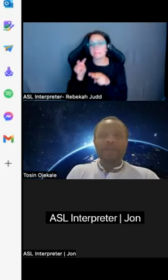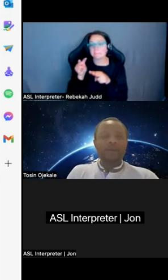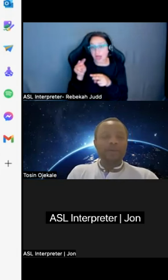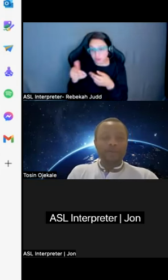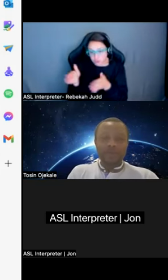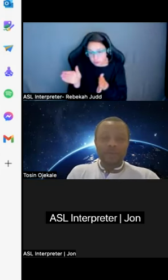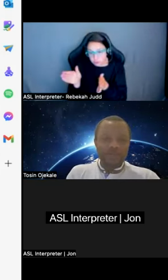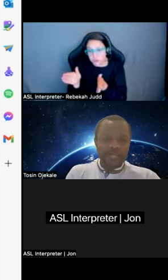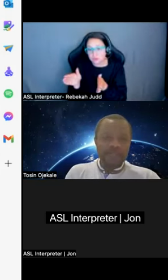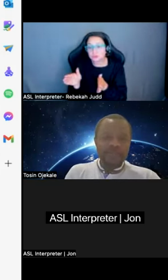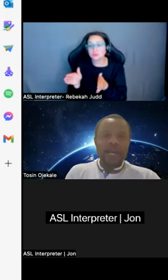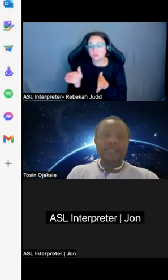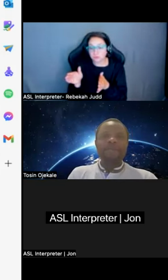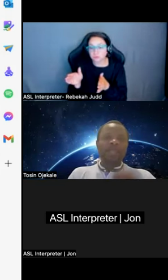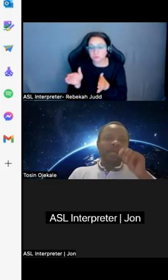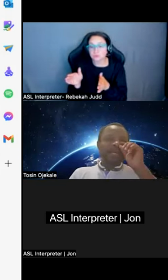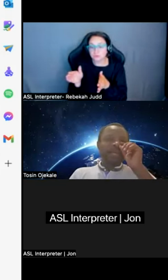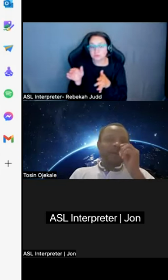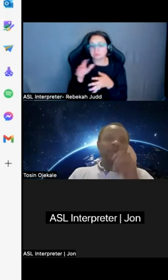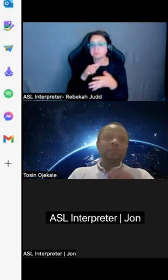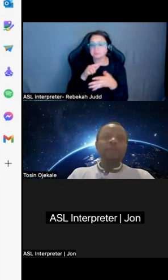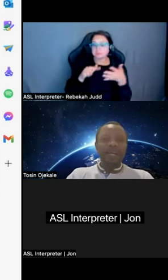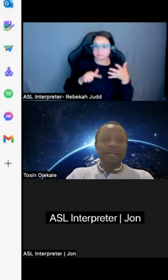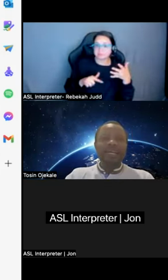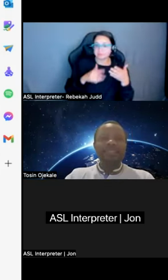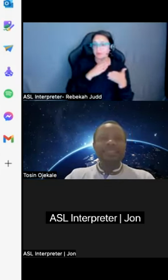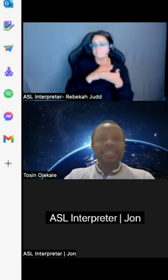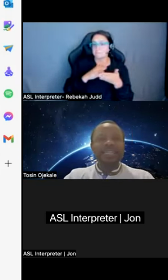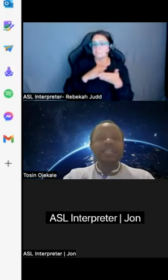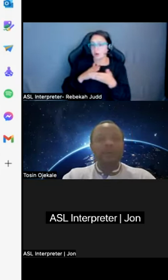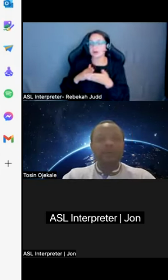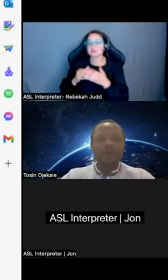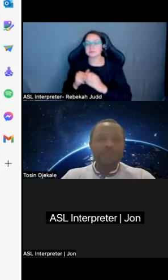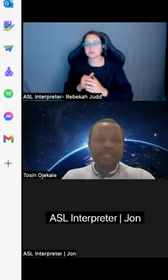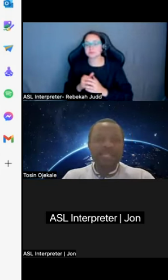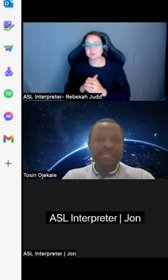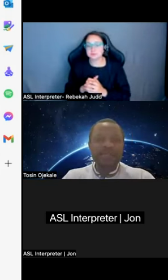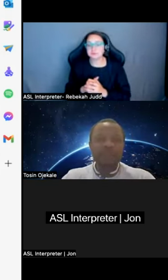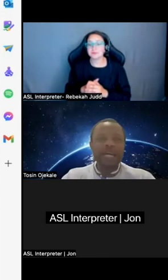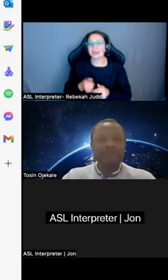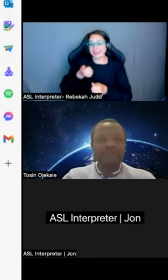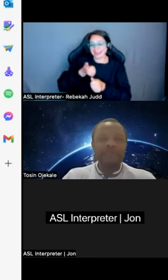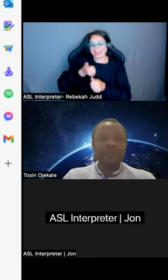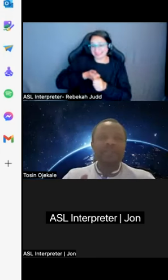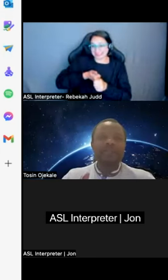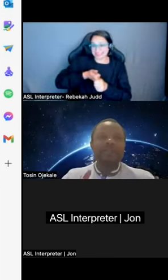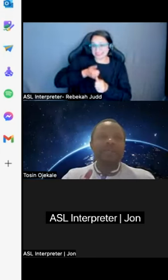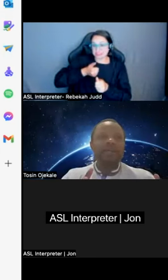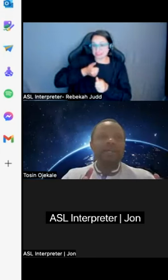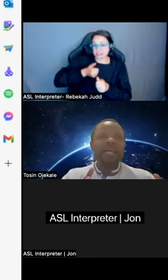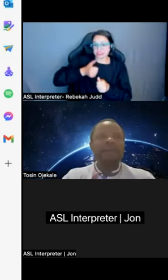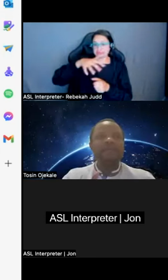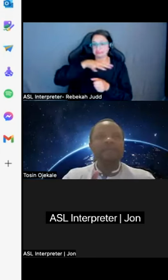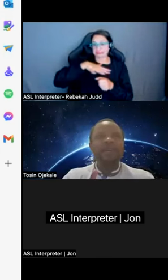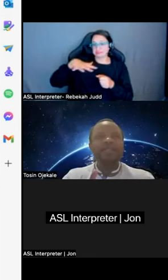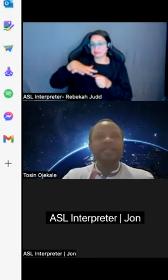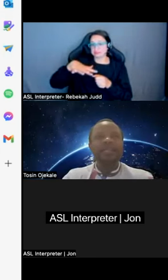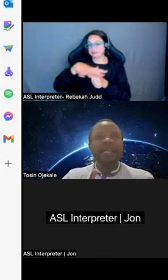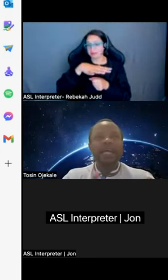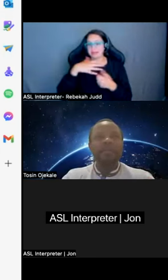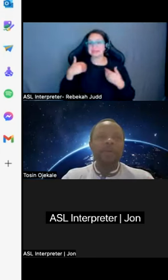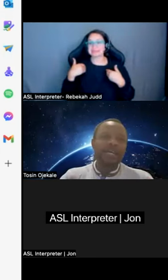and a lot of those things, right? Now, you'll find out that in each of those spaces, you would have, they have